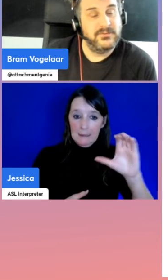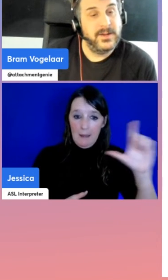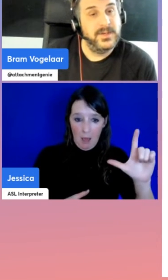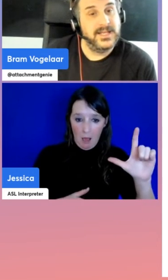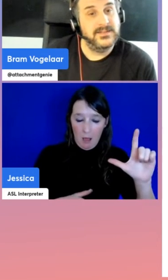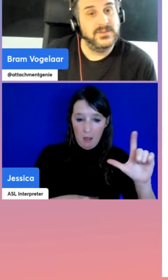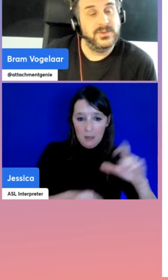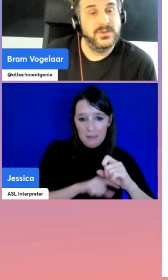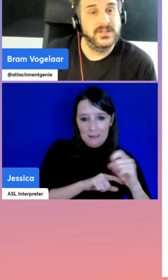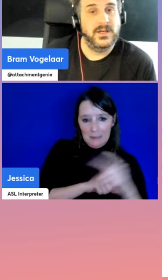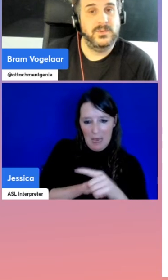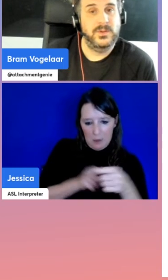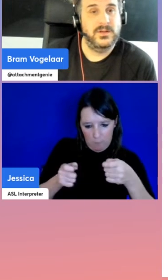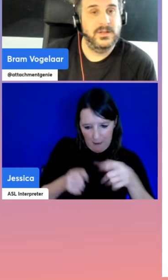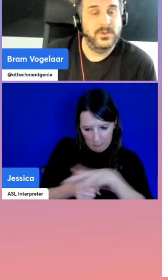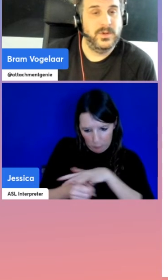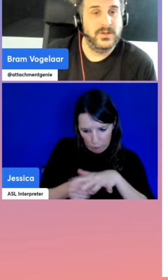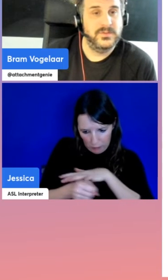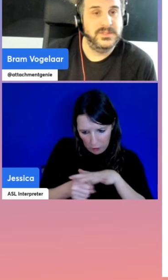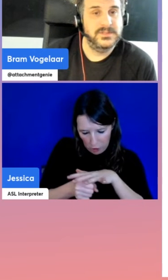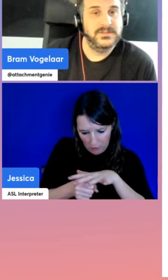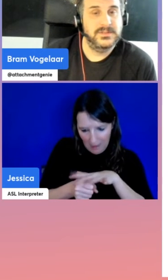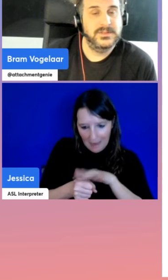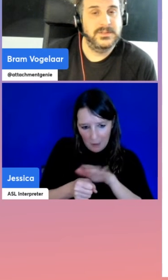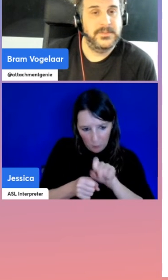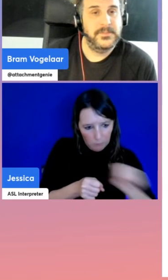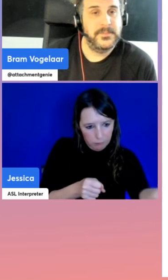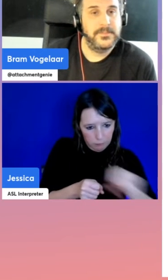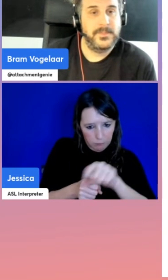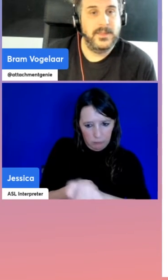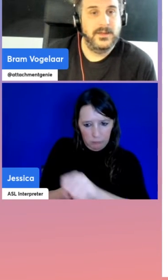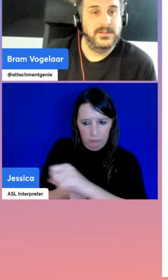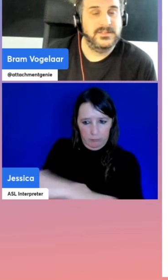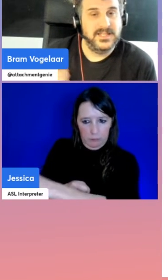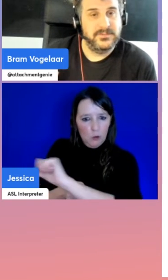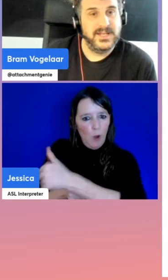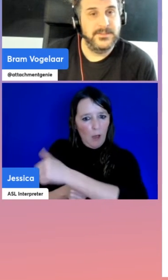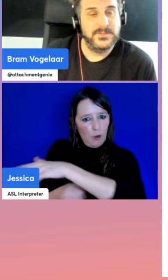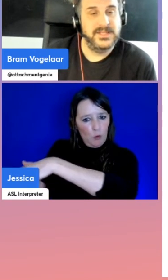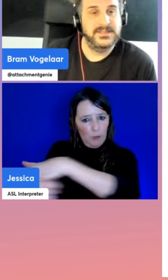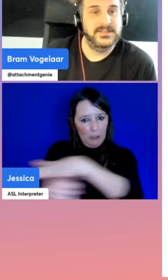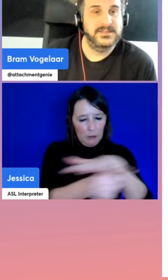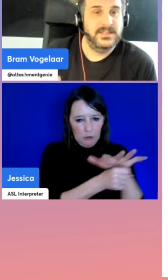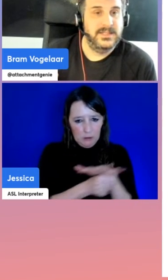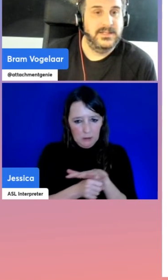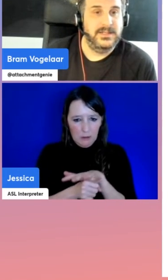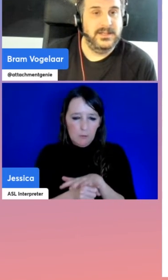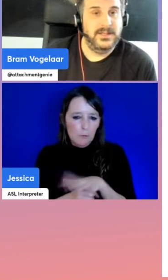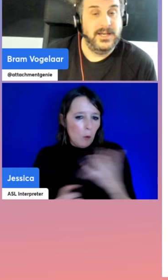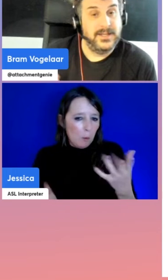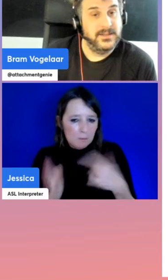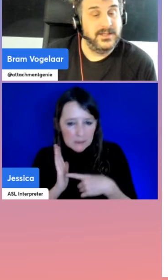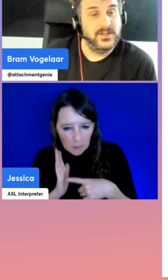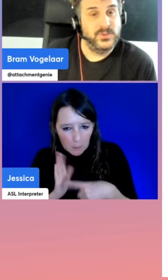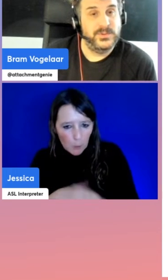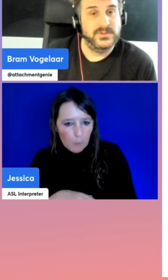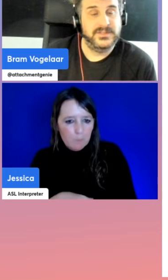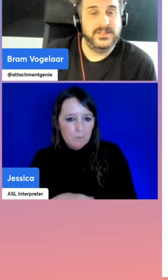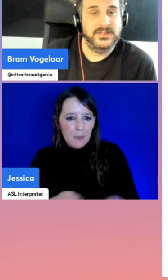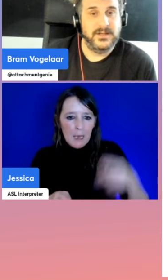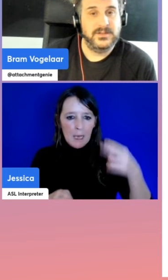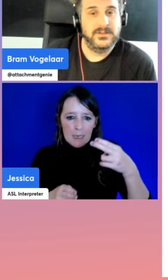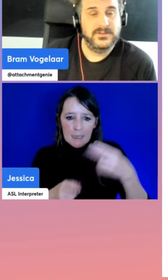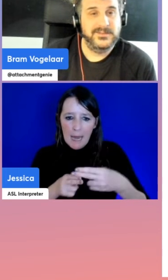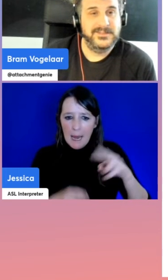going to get replicated to all the other workload regions. It's the same for namespaces and node